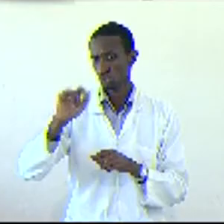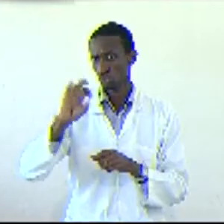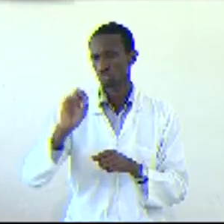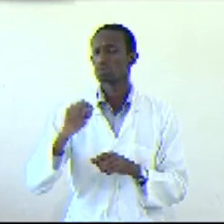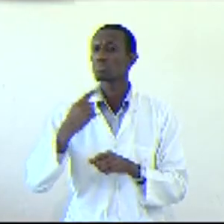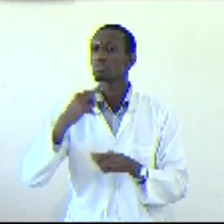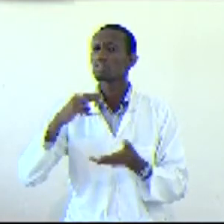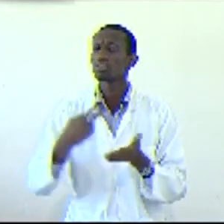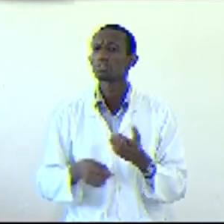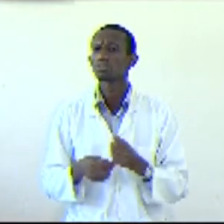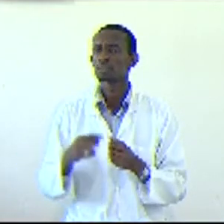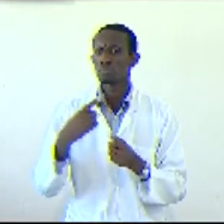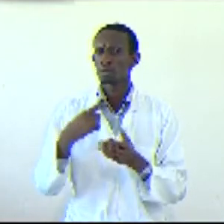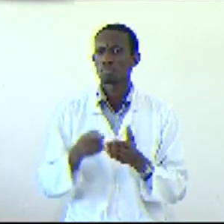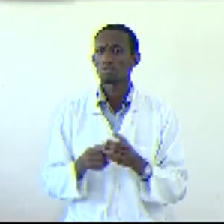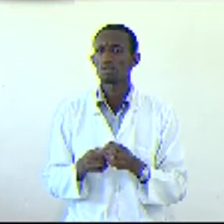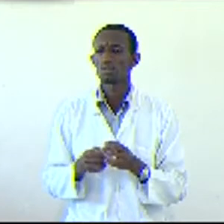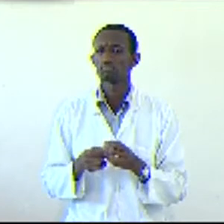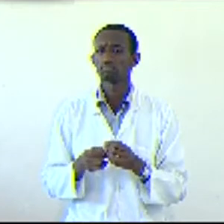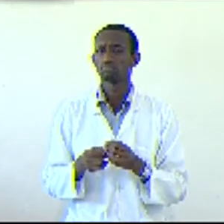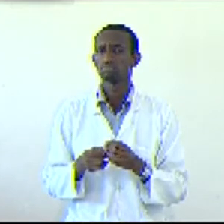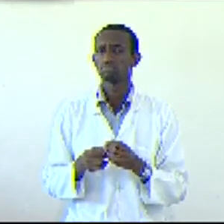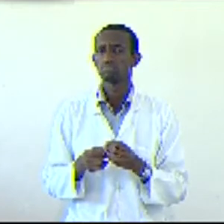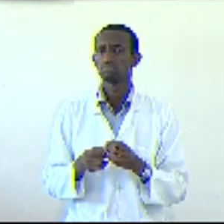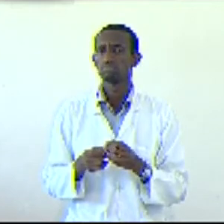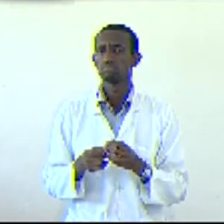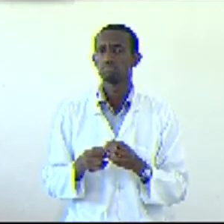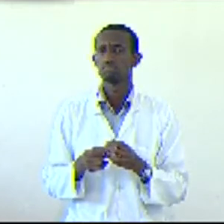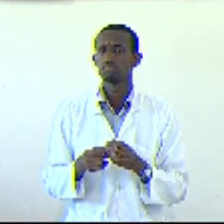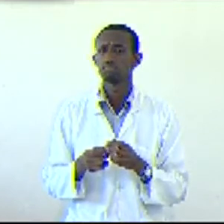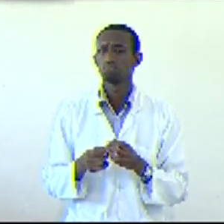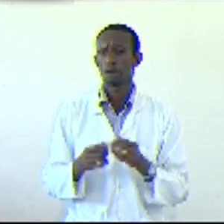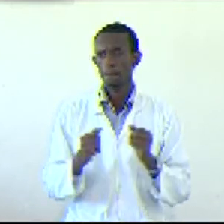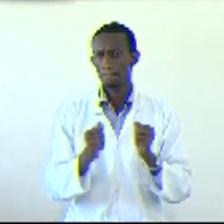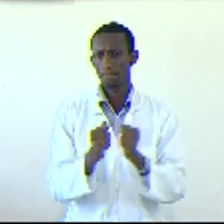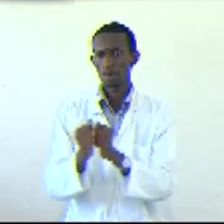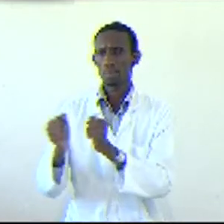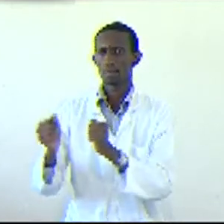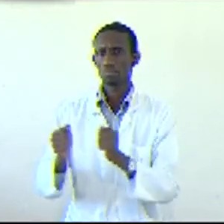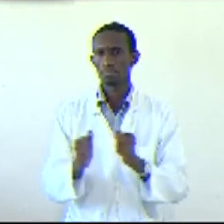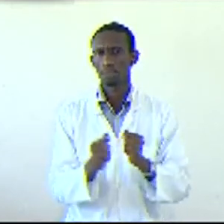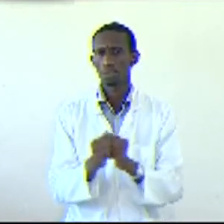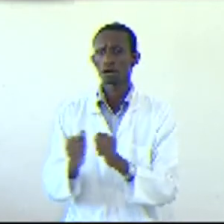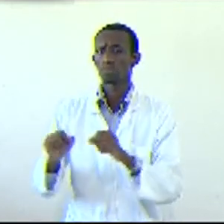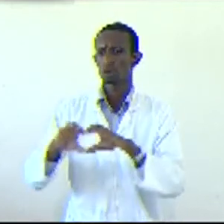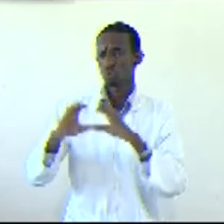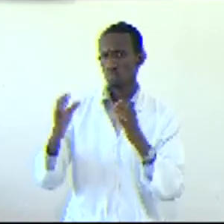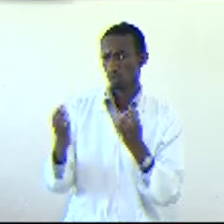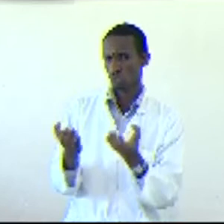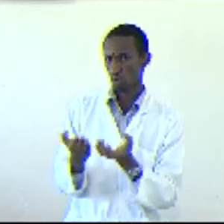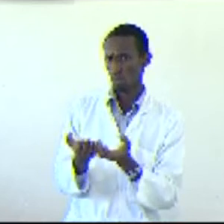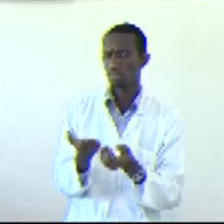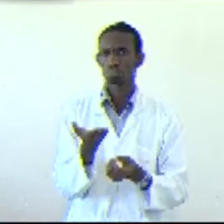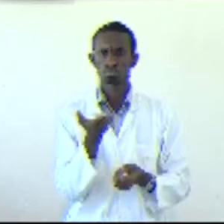means the objects they are going to move, to meet. All the balls of the Newton's